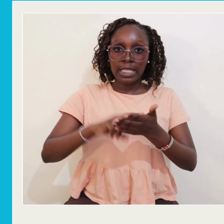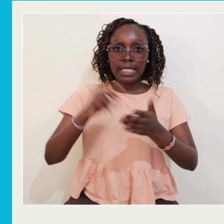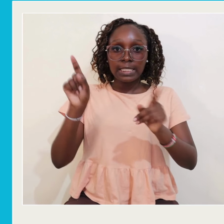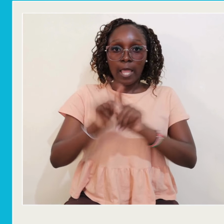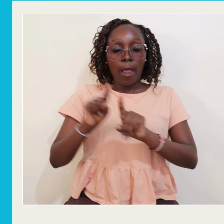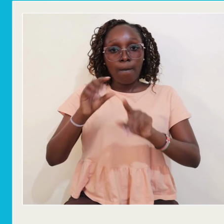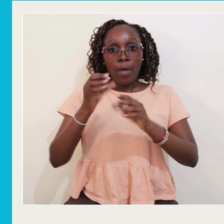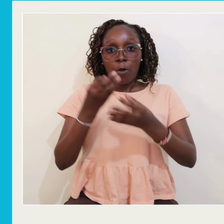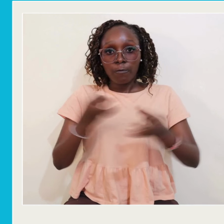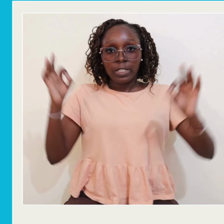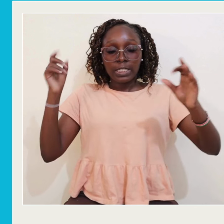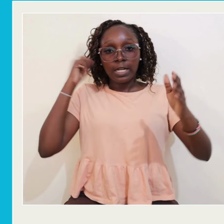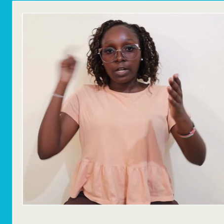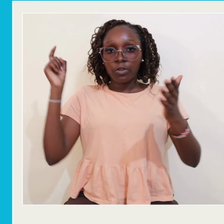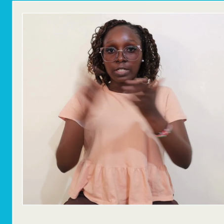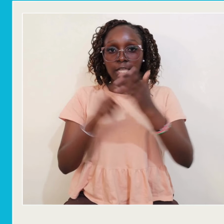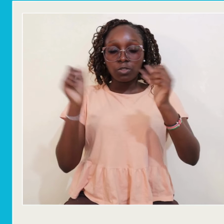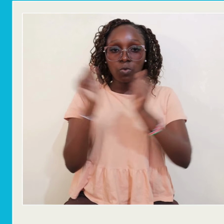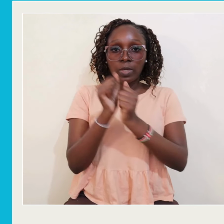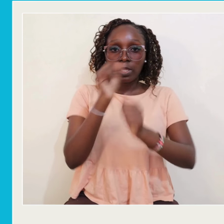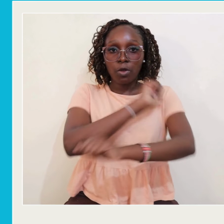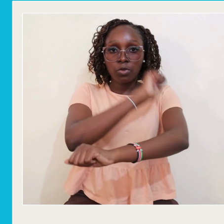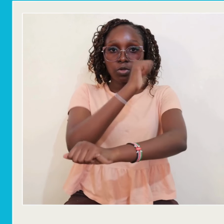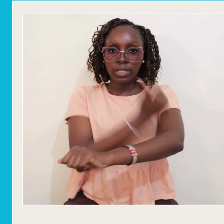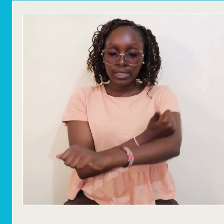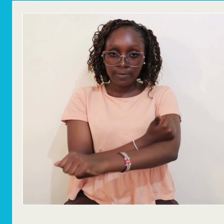and formally recognized by an authority.